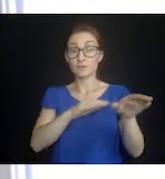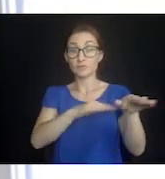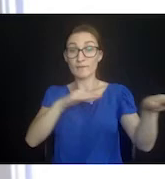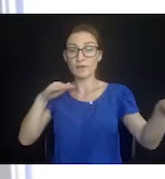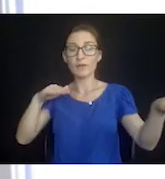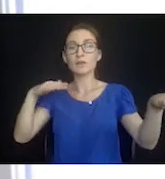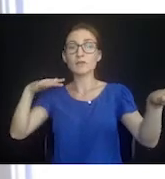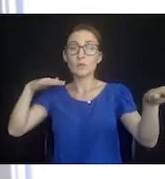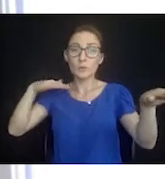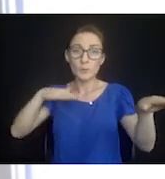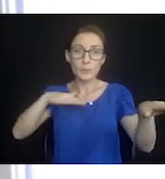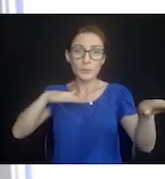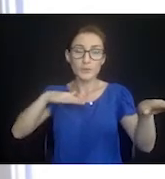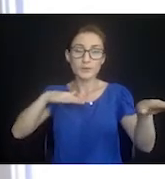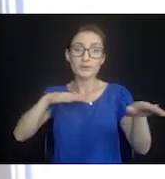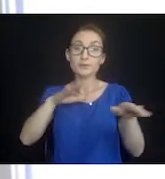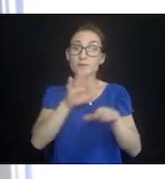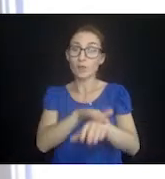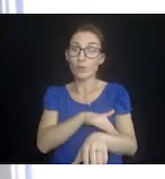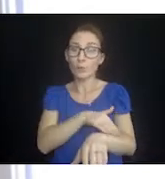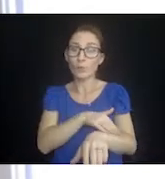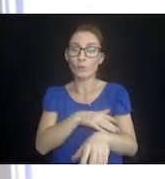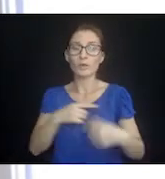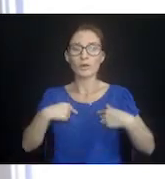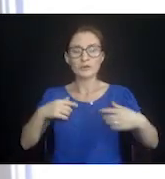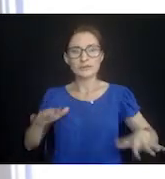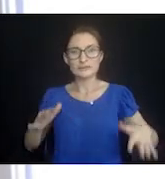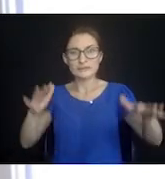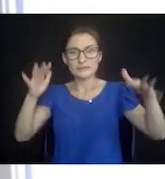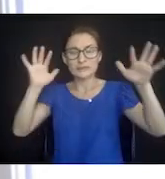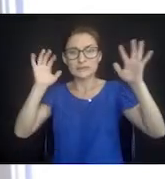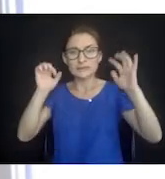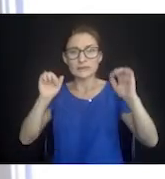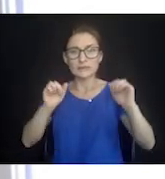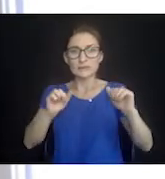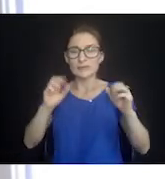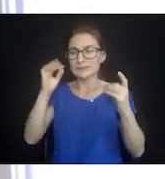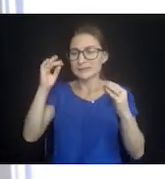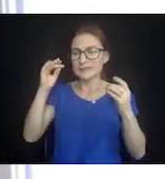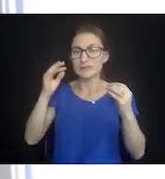God, that so-and-so. And then this traffic